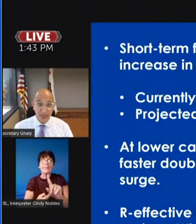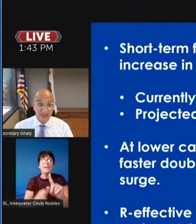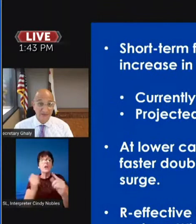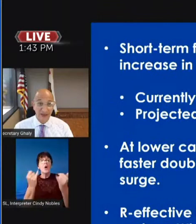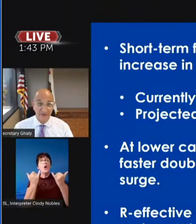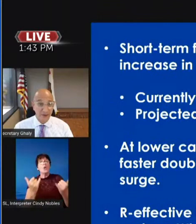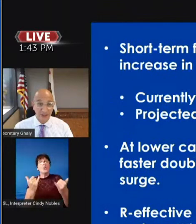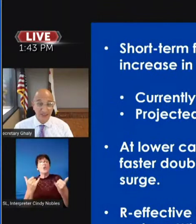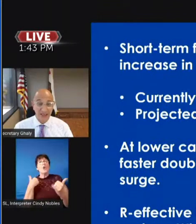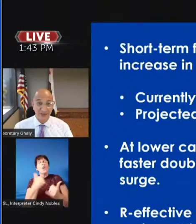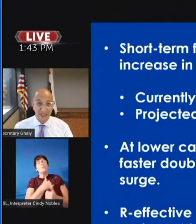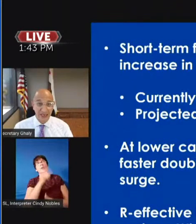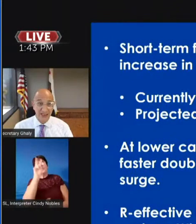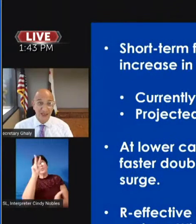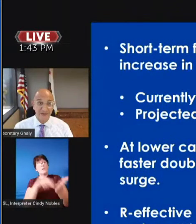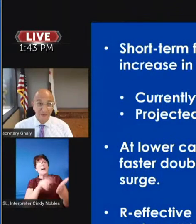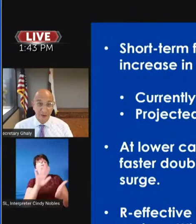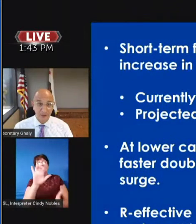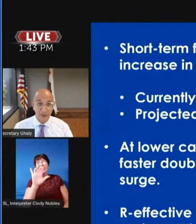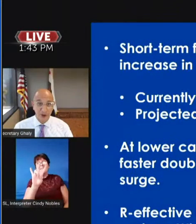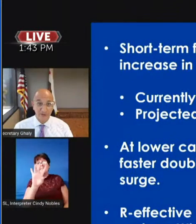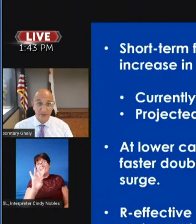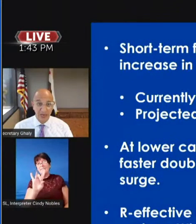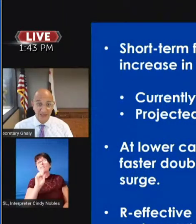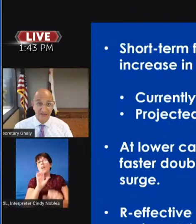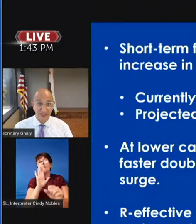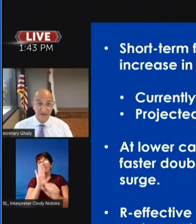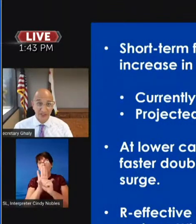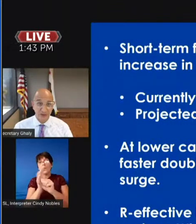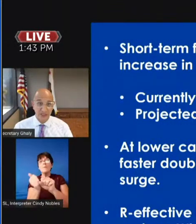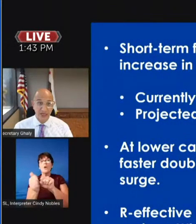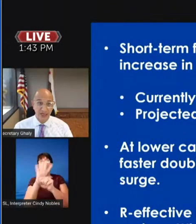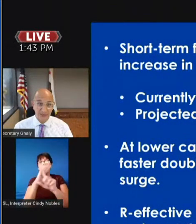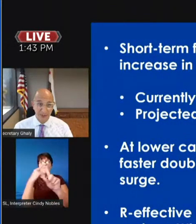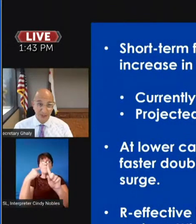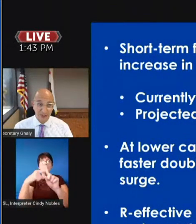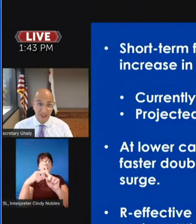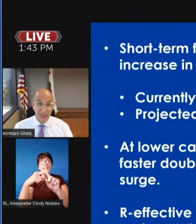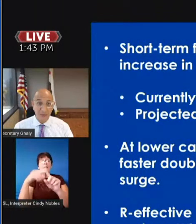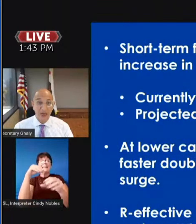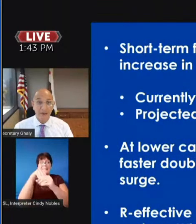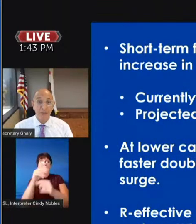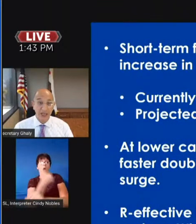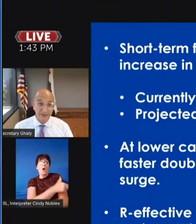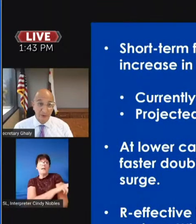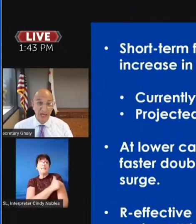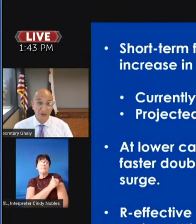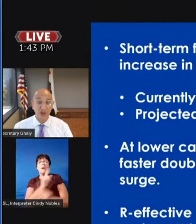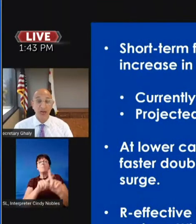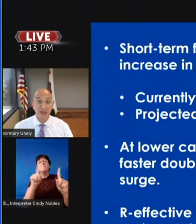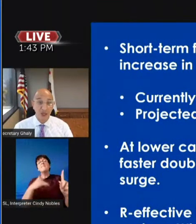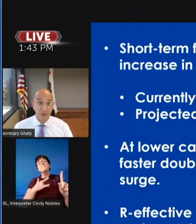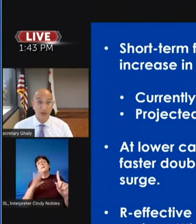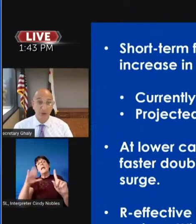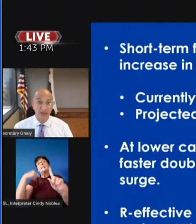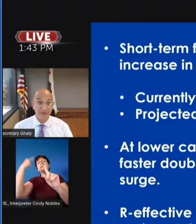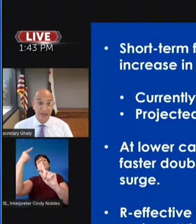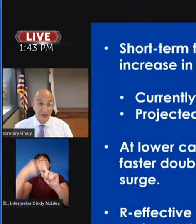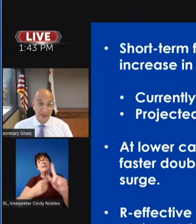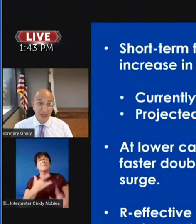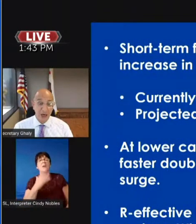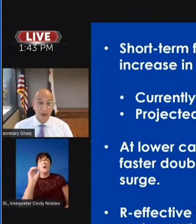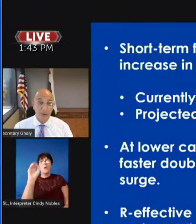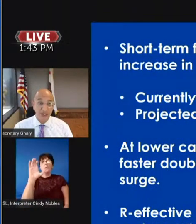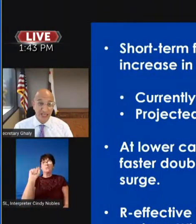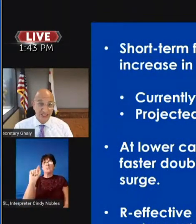at 2,578 confirmed COVID positive individuals in the hospitals. But a month from now, so October